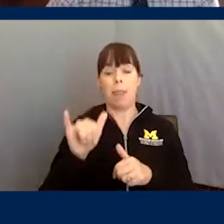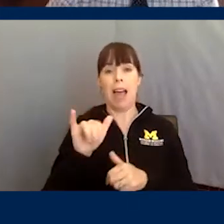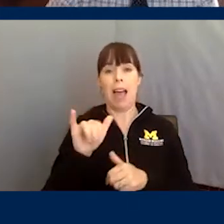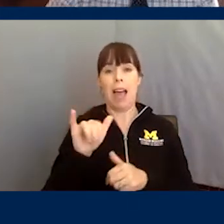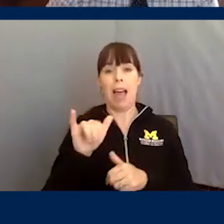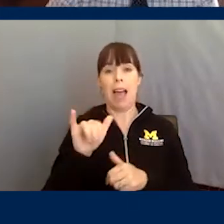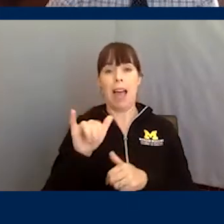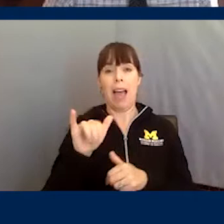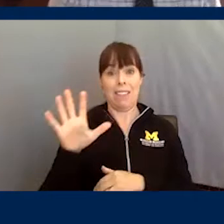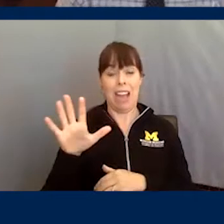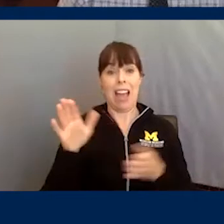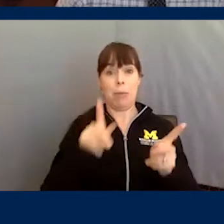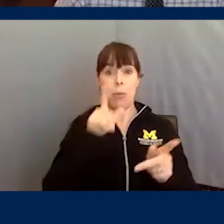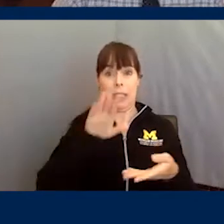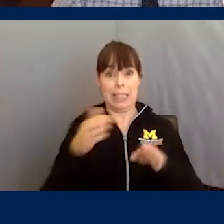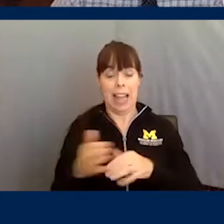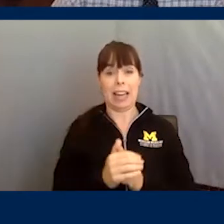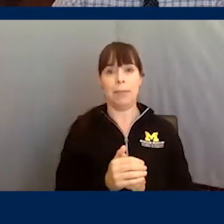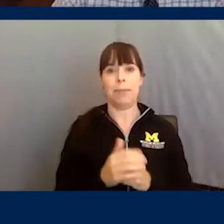5,895. Can you go to the next slide?